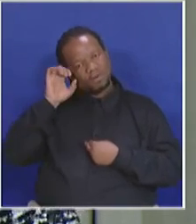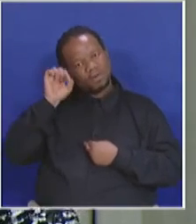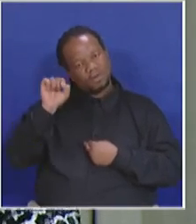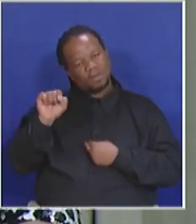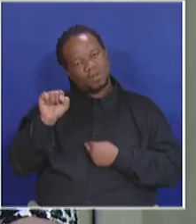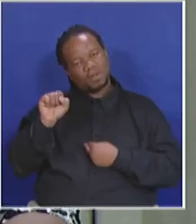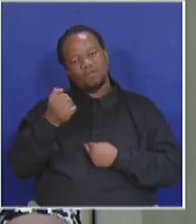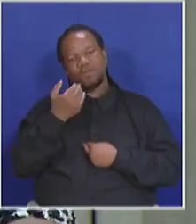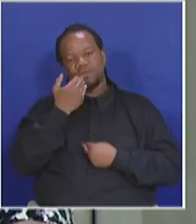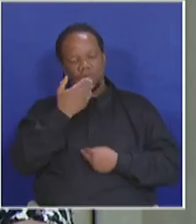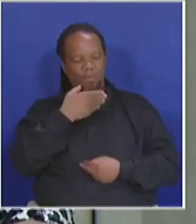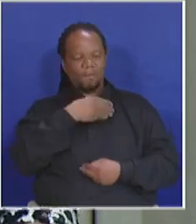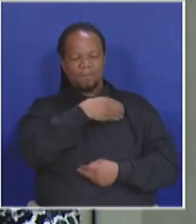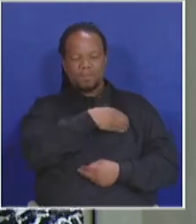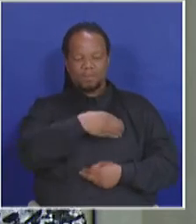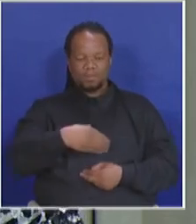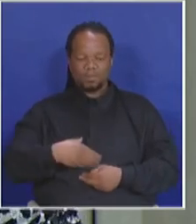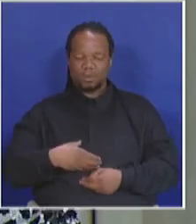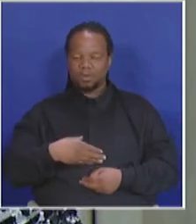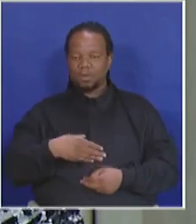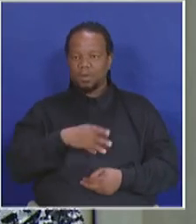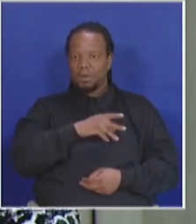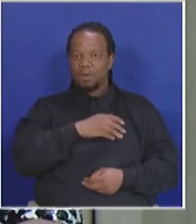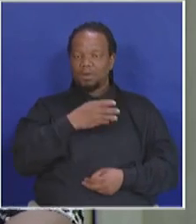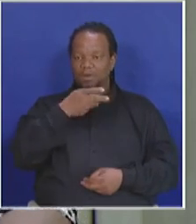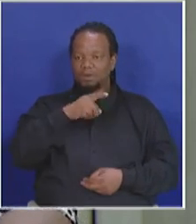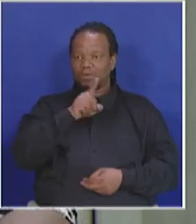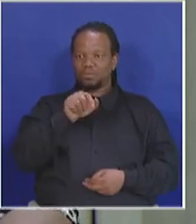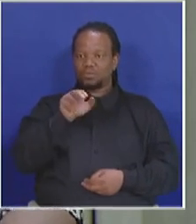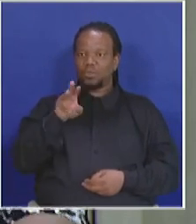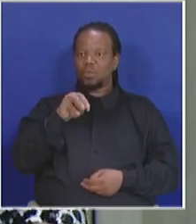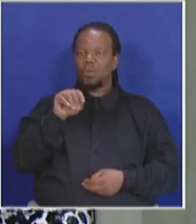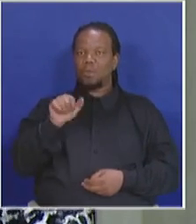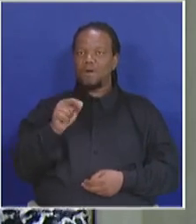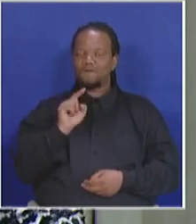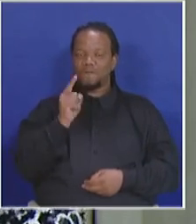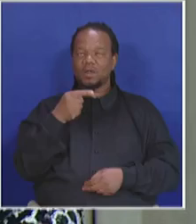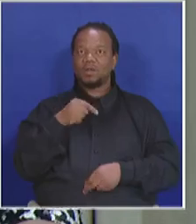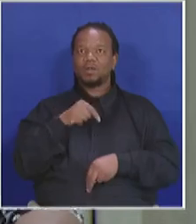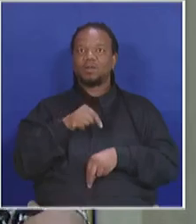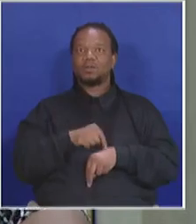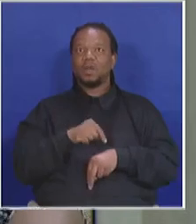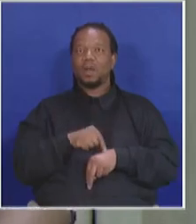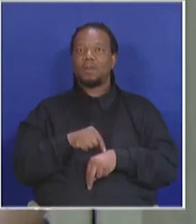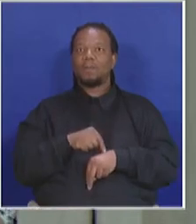Zuma, that for the first time, we have ships on our register.